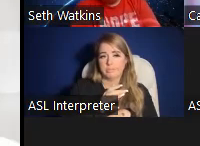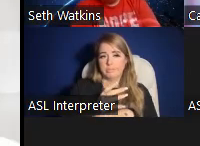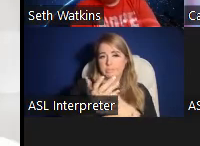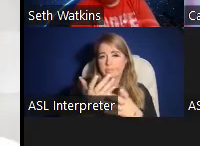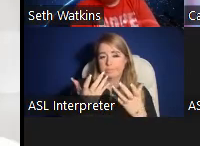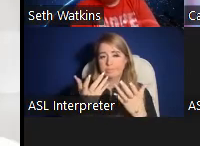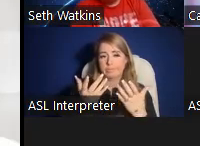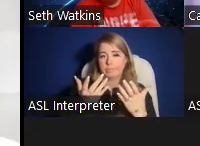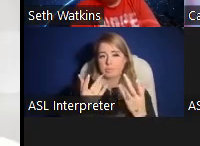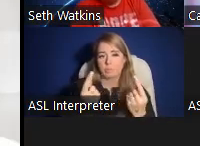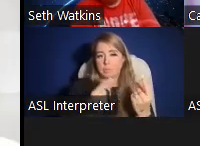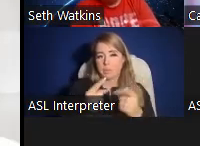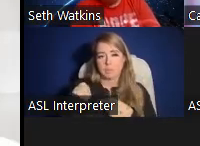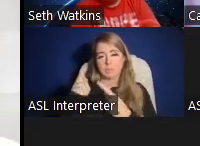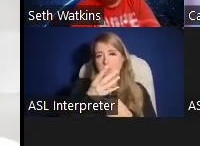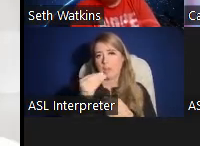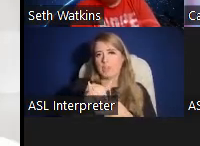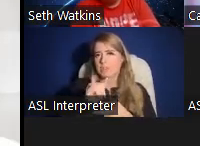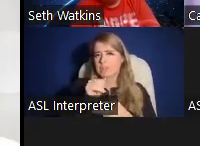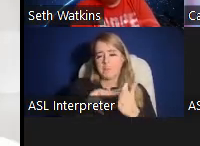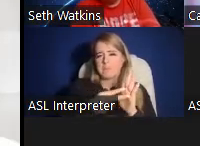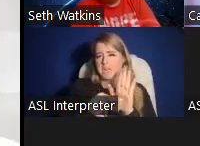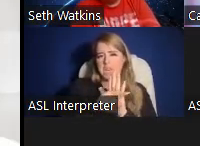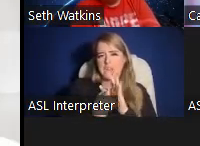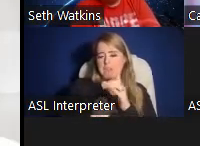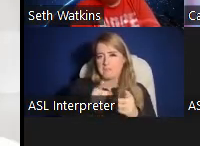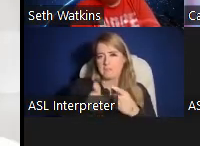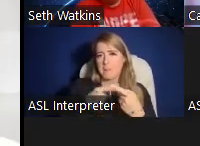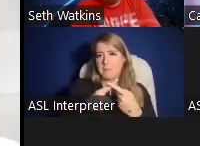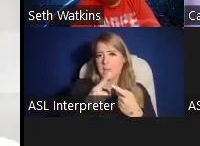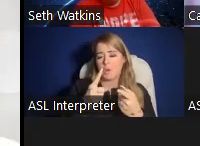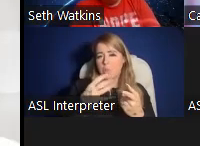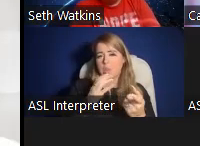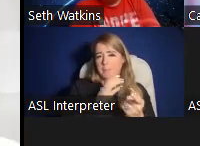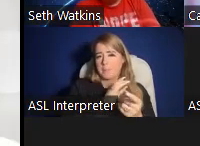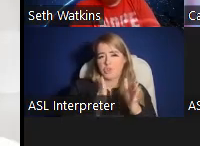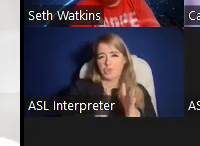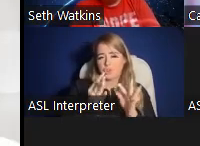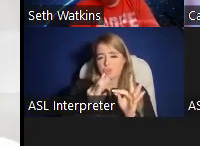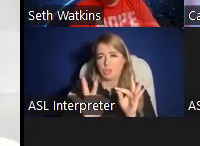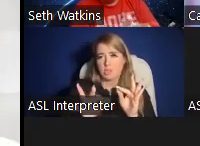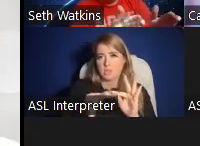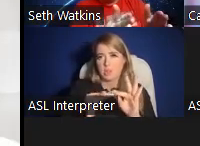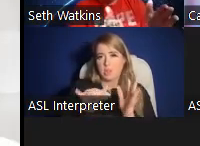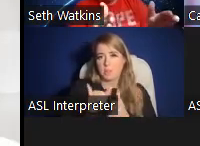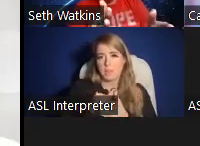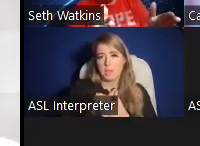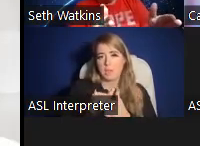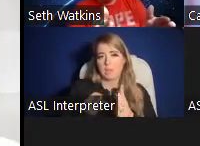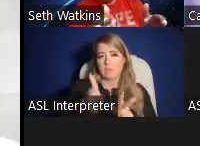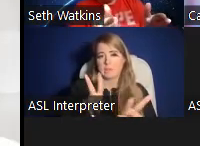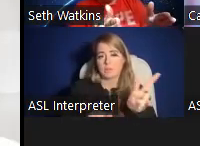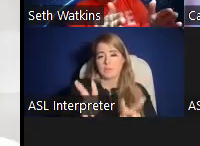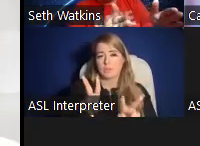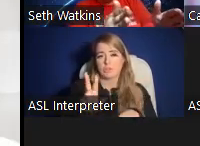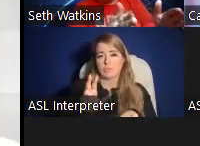And that's not saying anything negative about the interim commissioner or anything. It's just saying that like that observation of like,